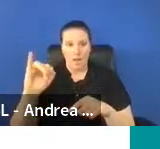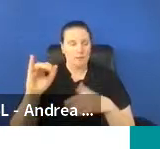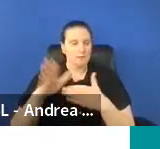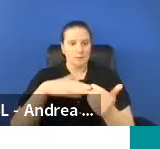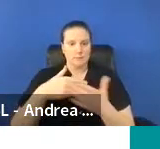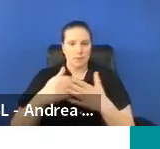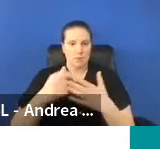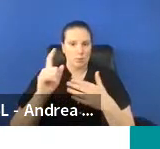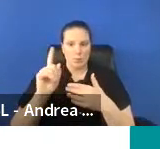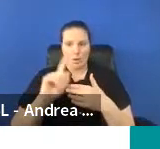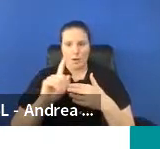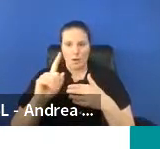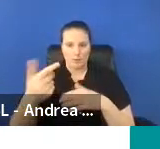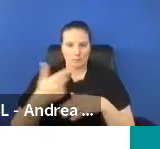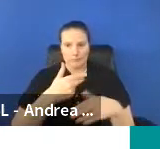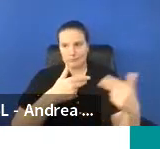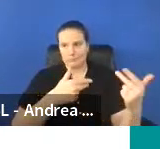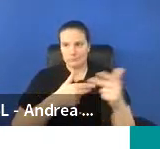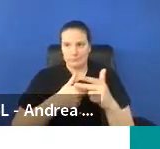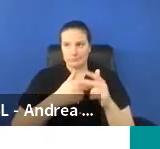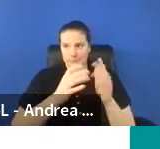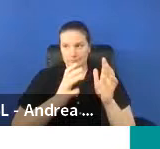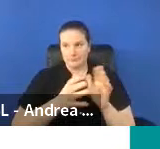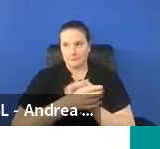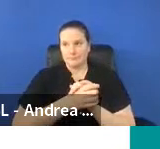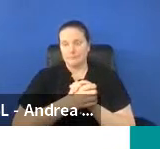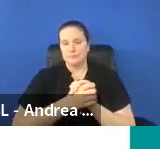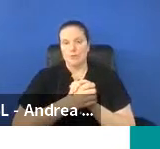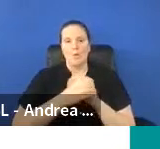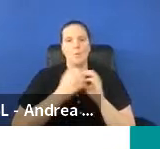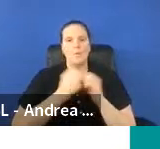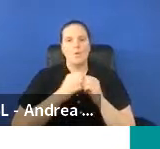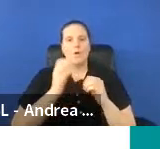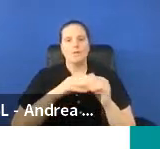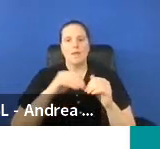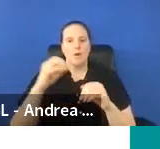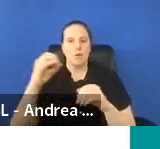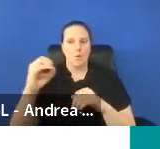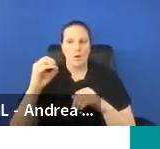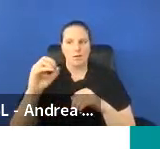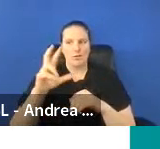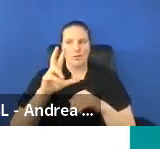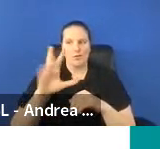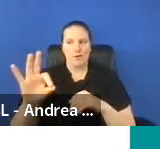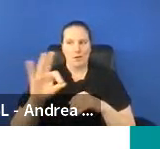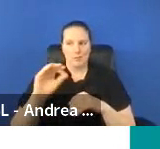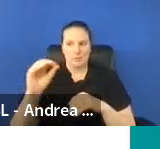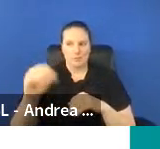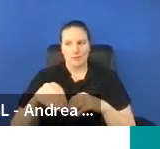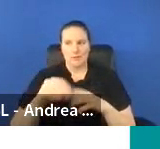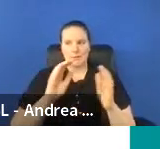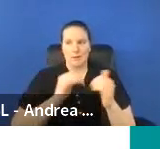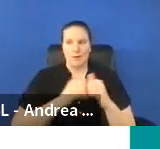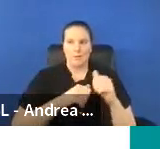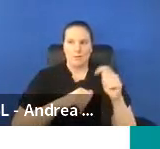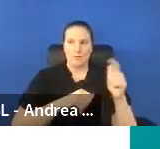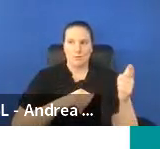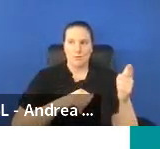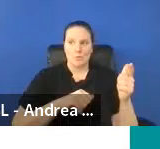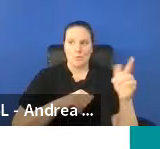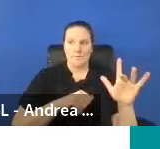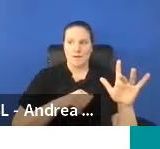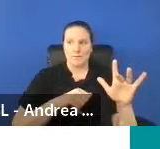they're traveling, more so than Oregon respondents. So 39% versus 25%.